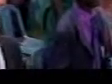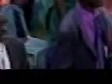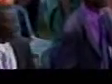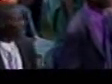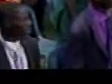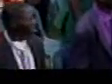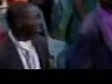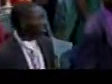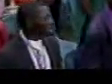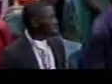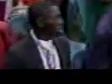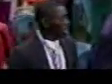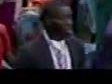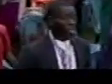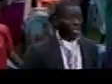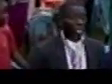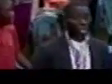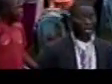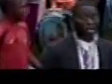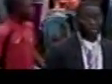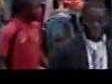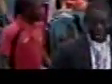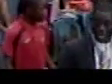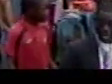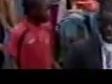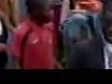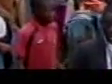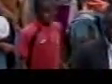global amen.